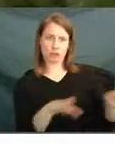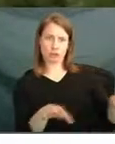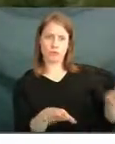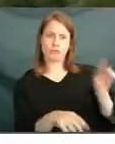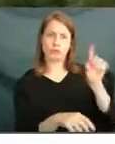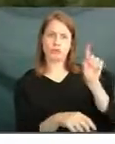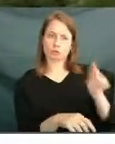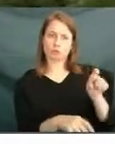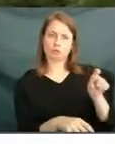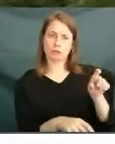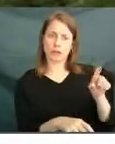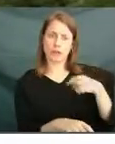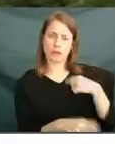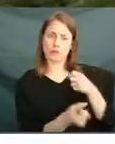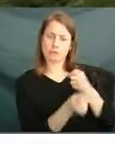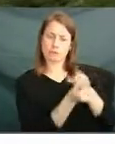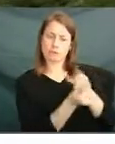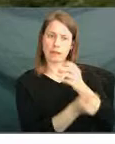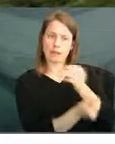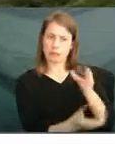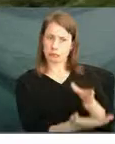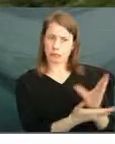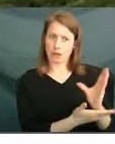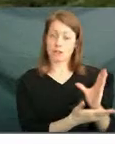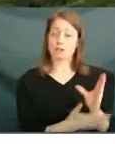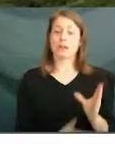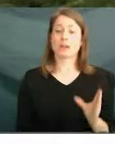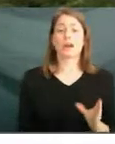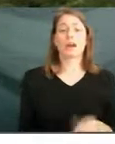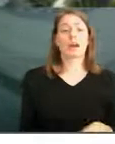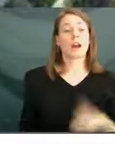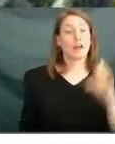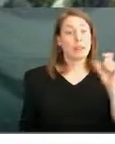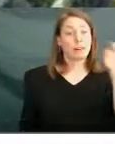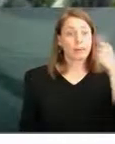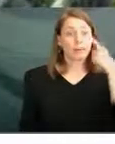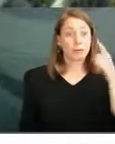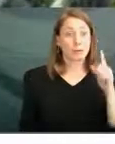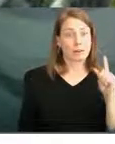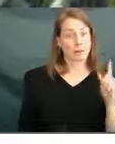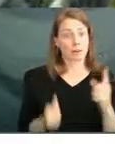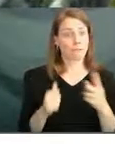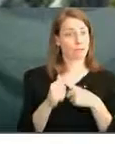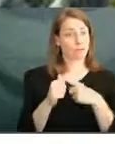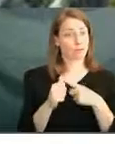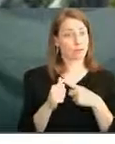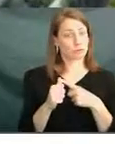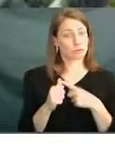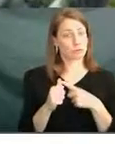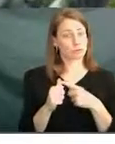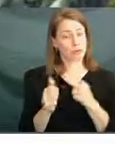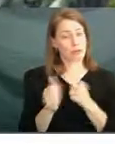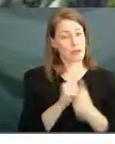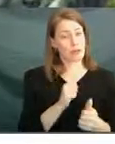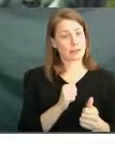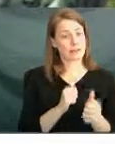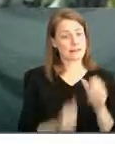campaign. Smacking children is against the law. A new initiative against bullying began in